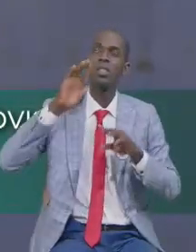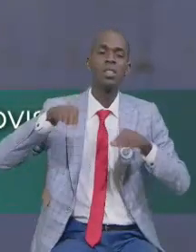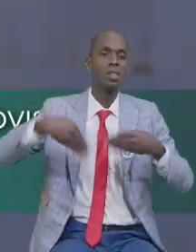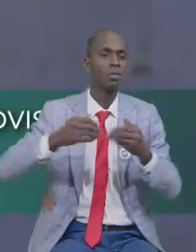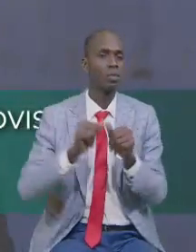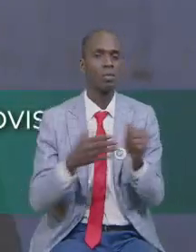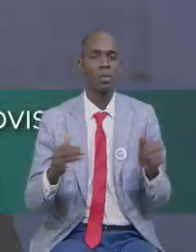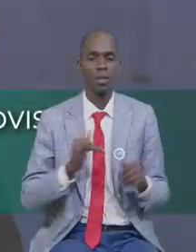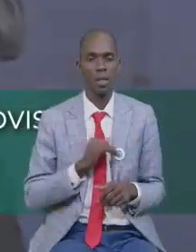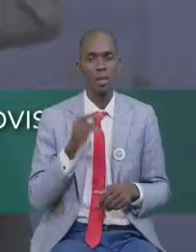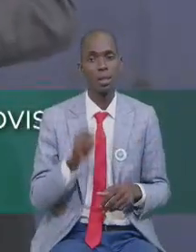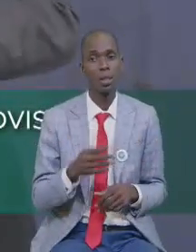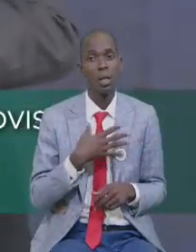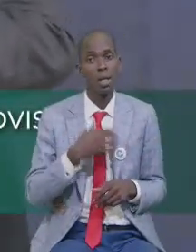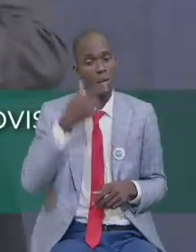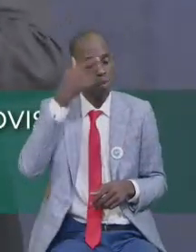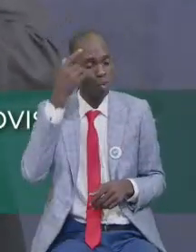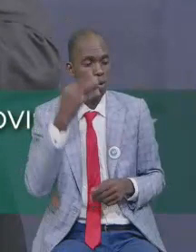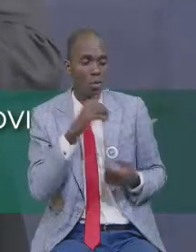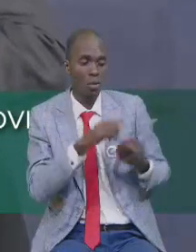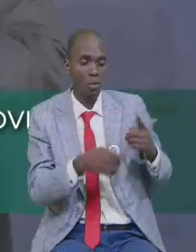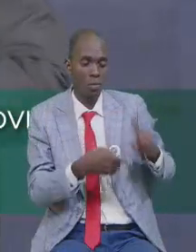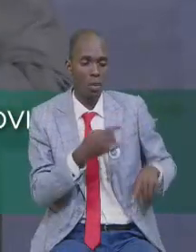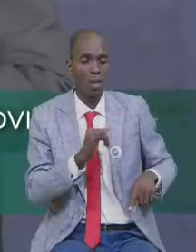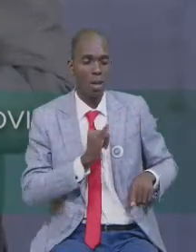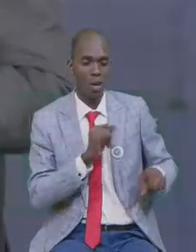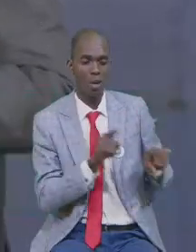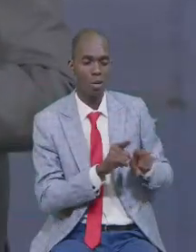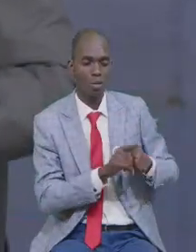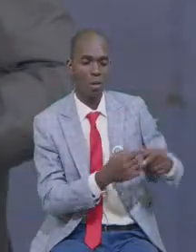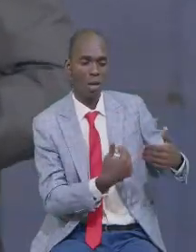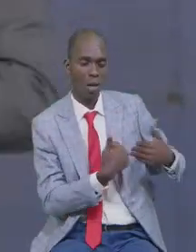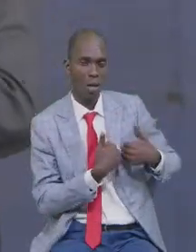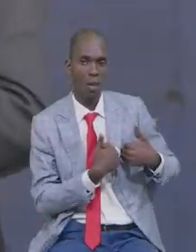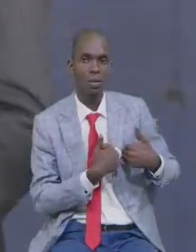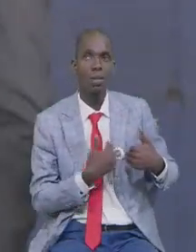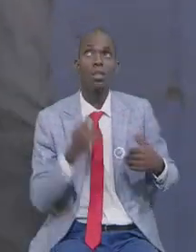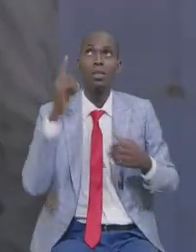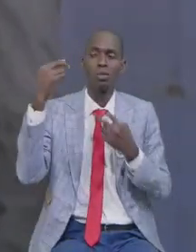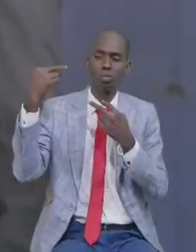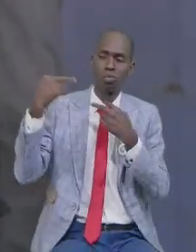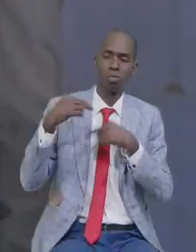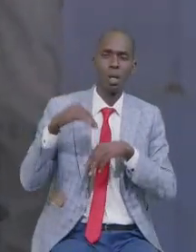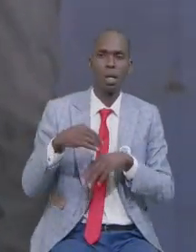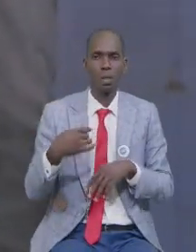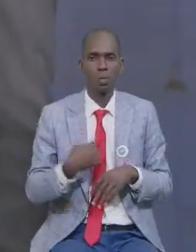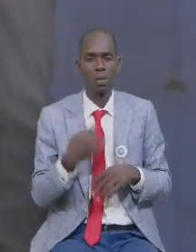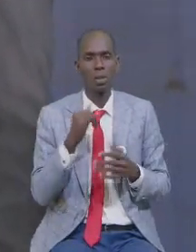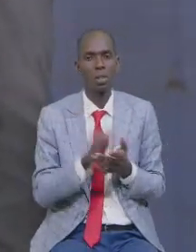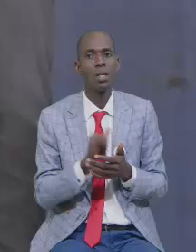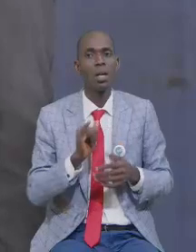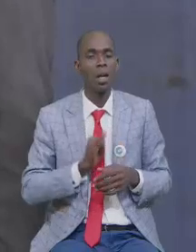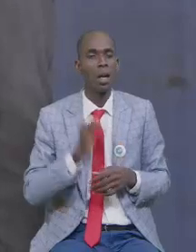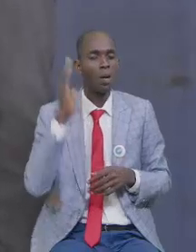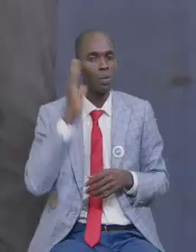And because of the friend I also have, he looks at me, he says, I will be a friend